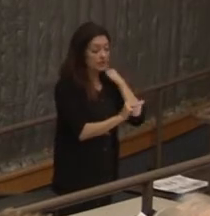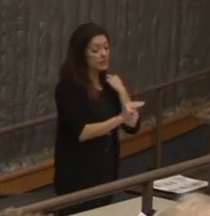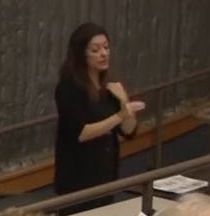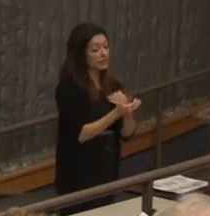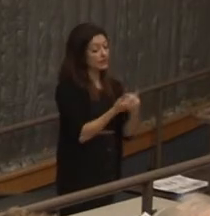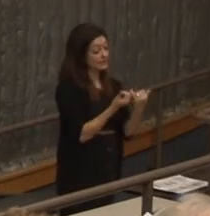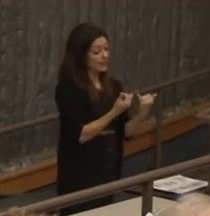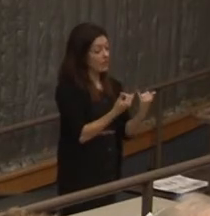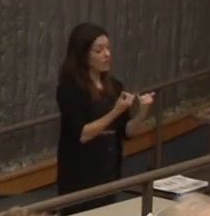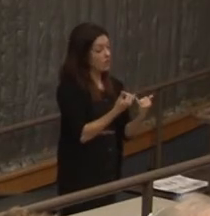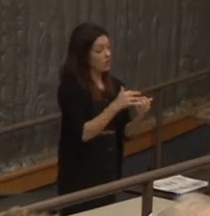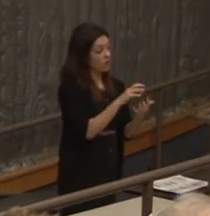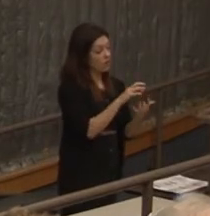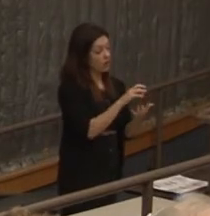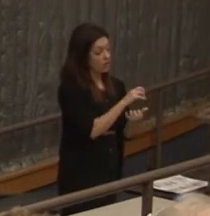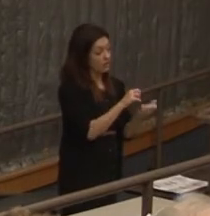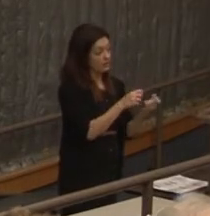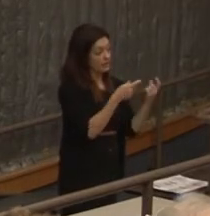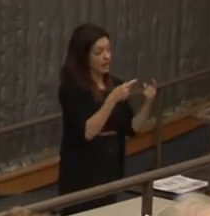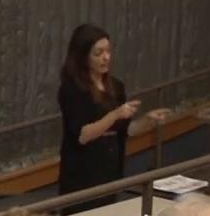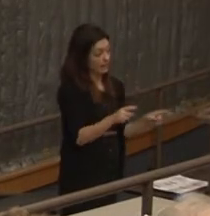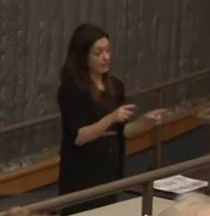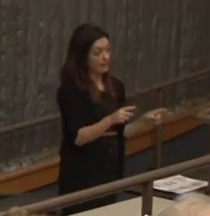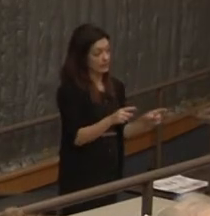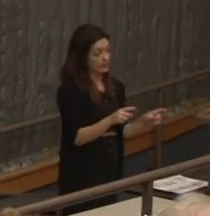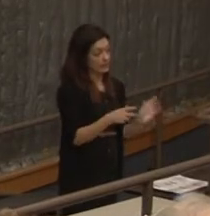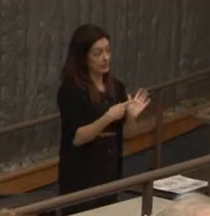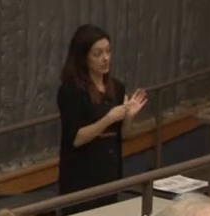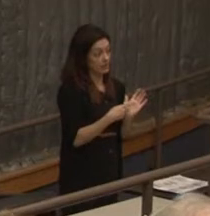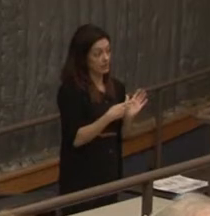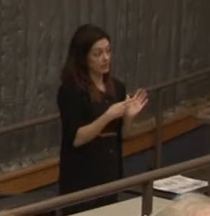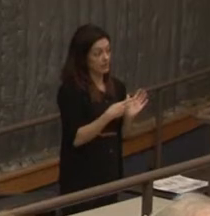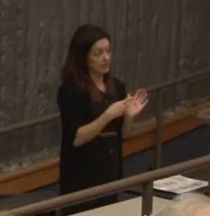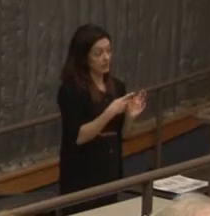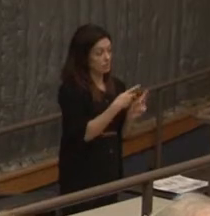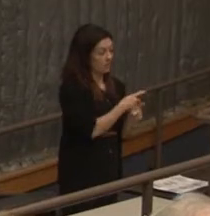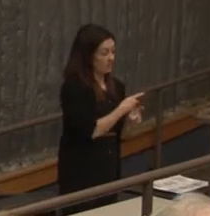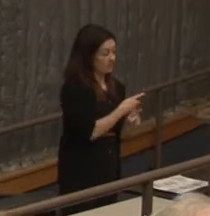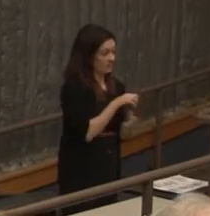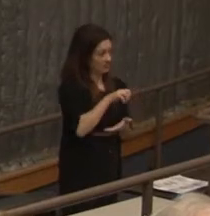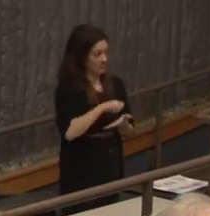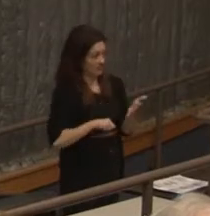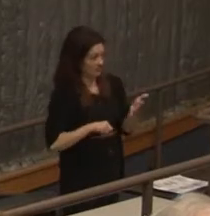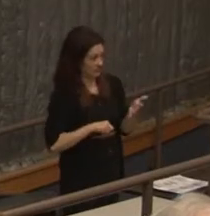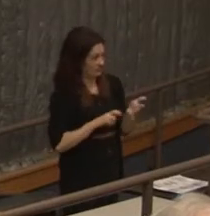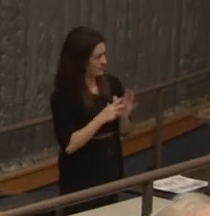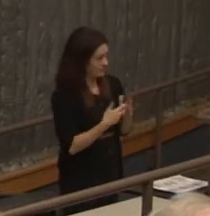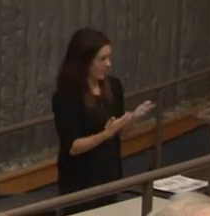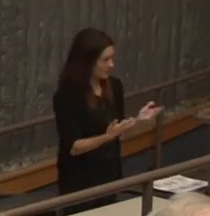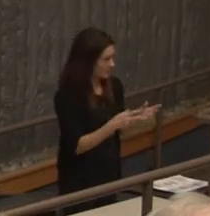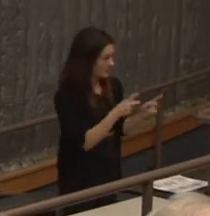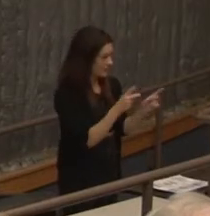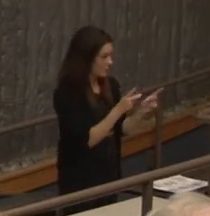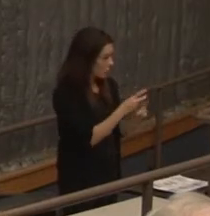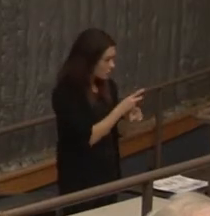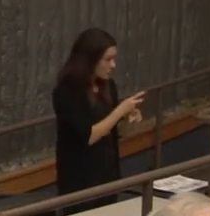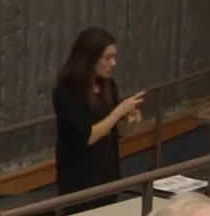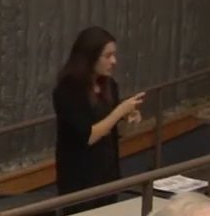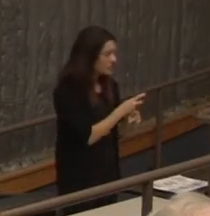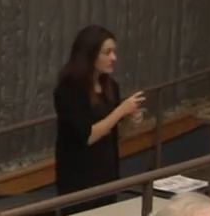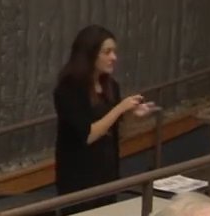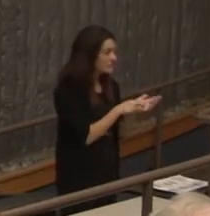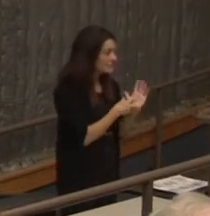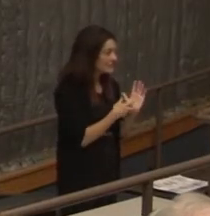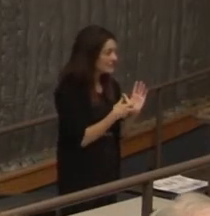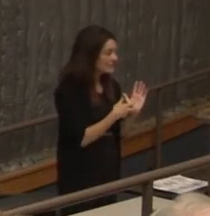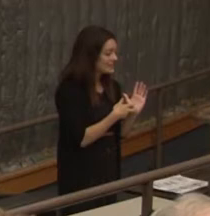now two stories, one of multiplication and one of subtraction. In other words, the multiplication of your seed. And Sam says,